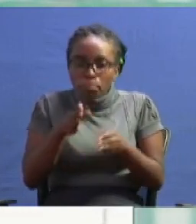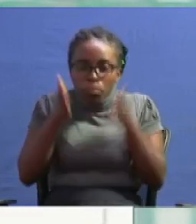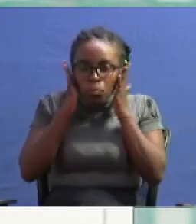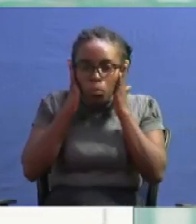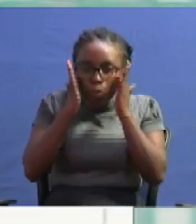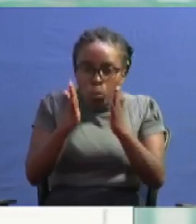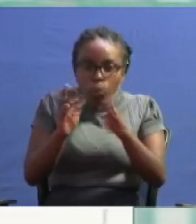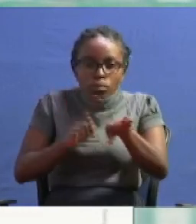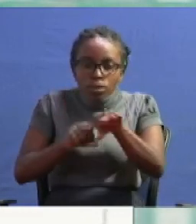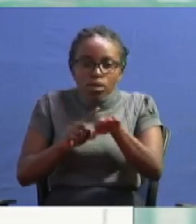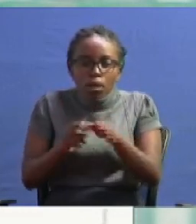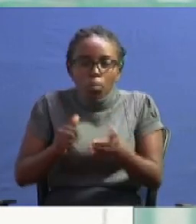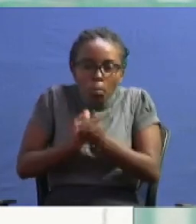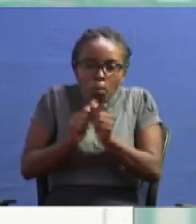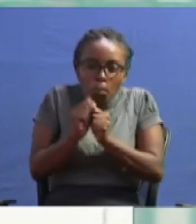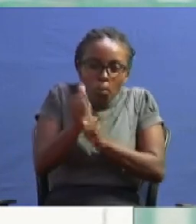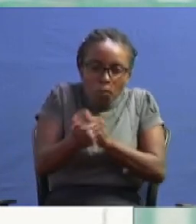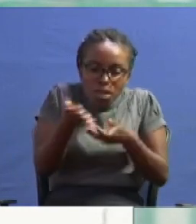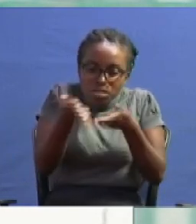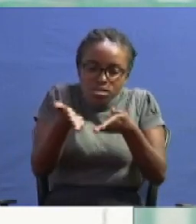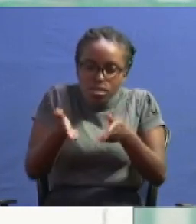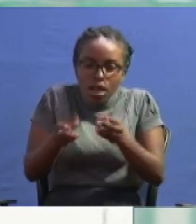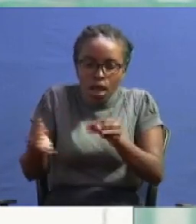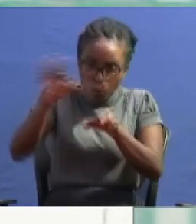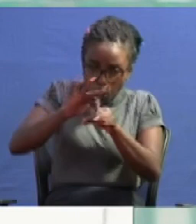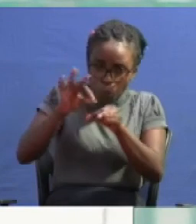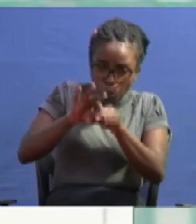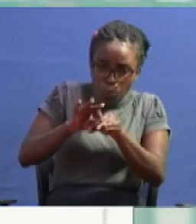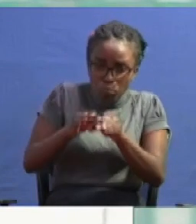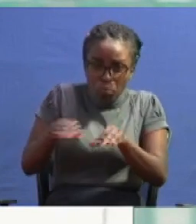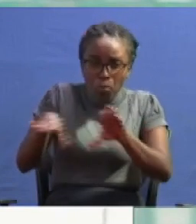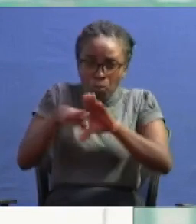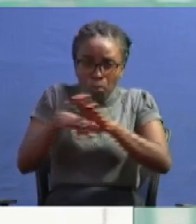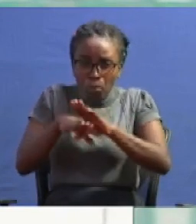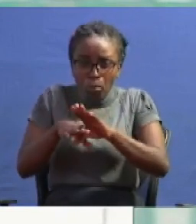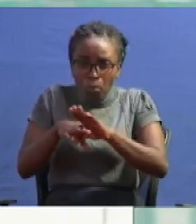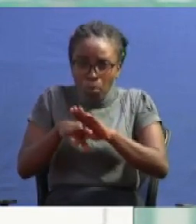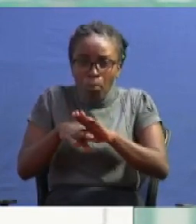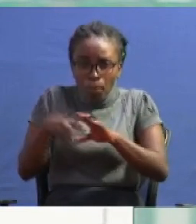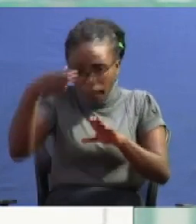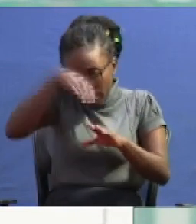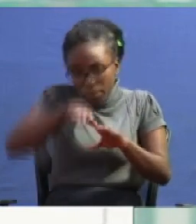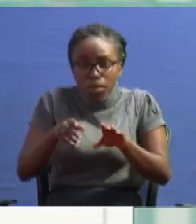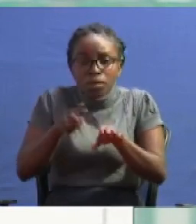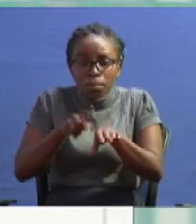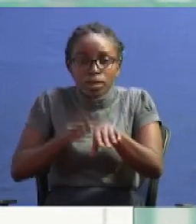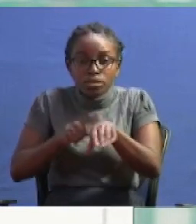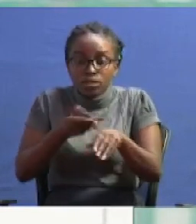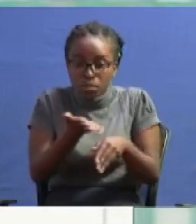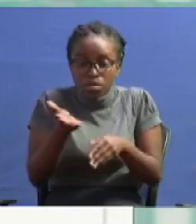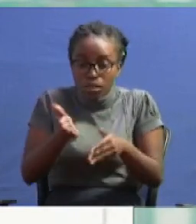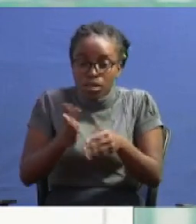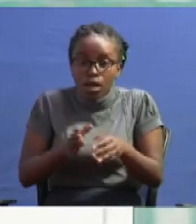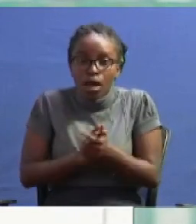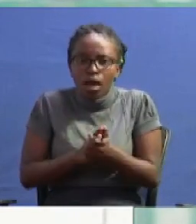passively. And he may not have been an elected member of parliament, but he was in government as an administrator. Remember, he was a DO